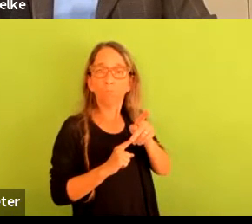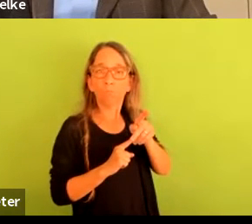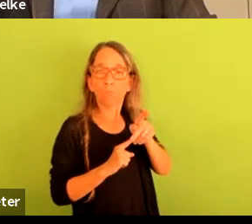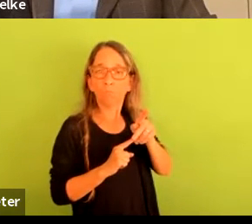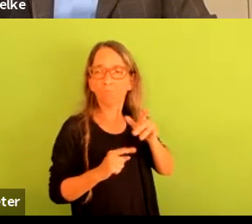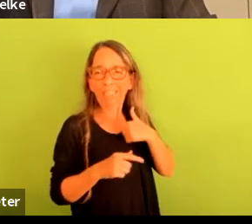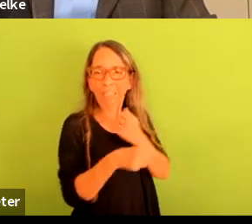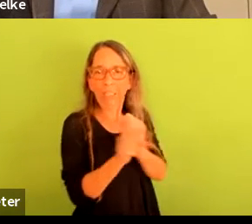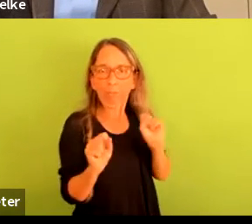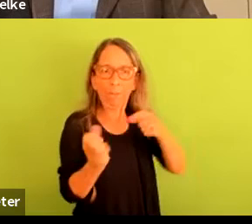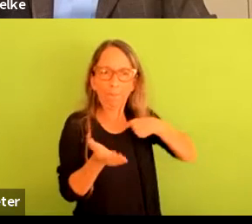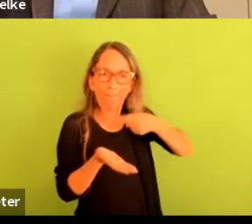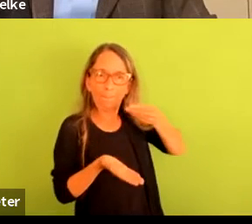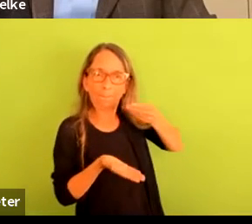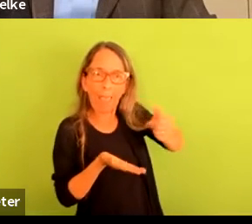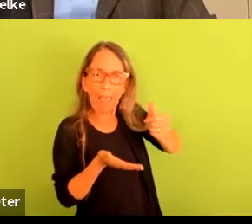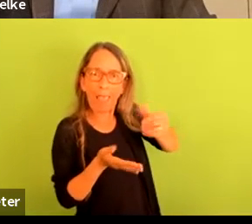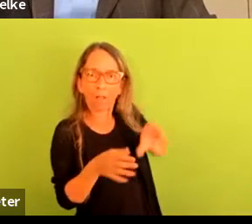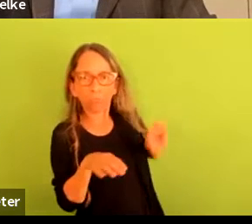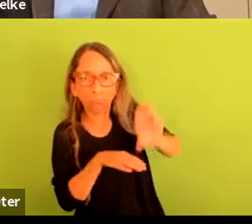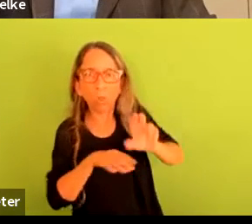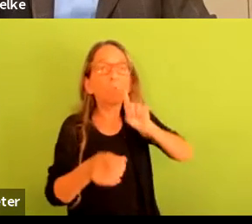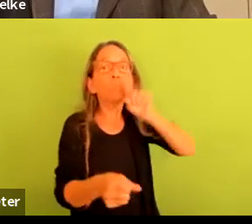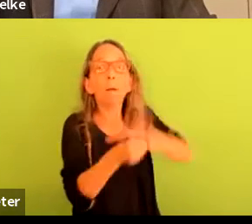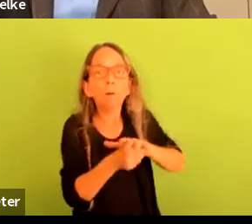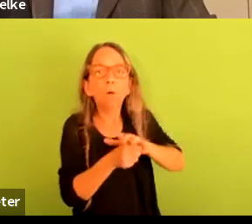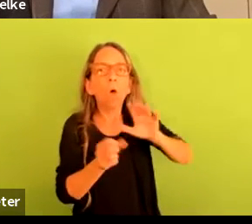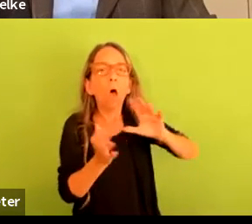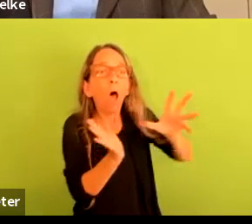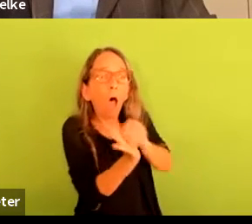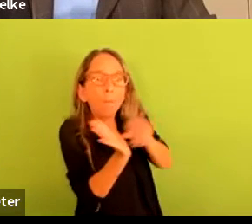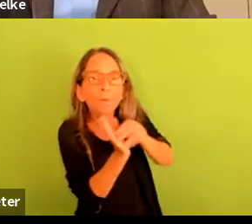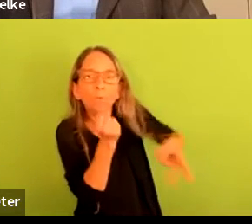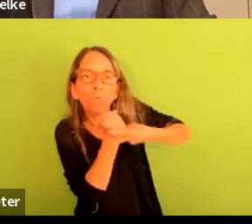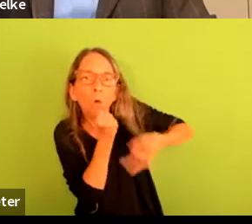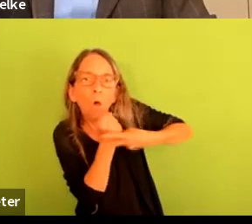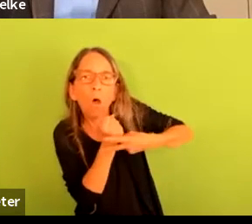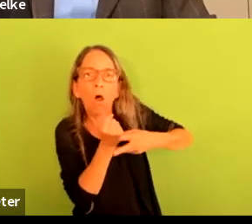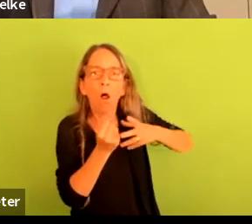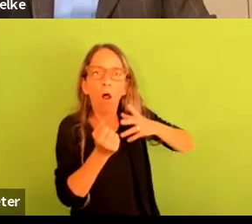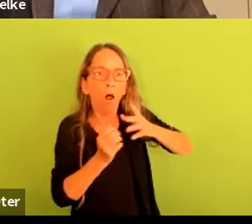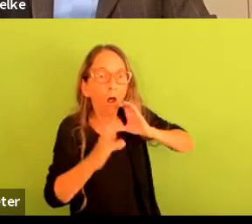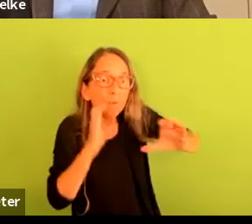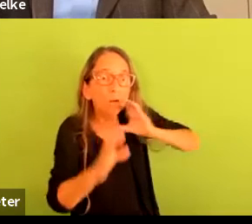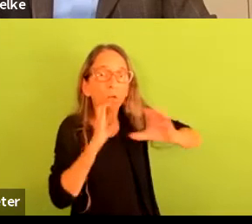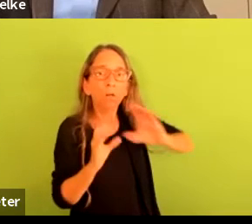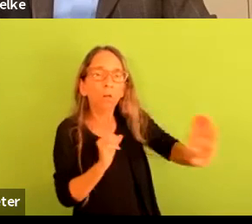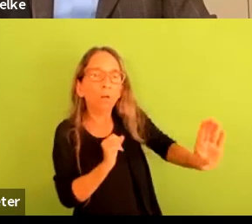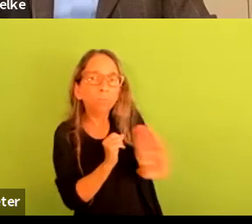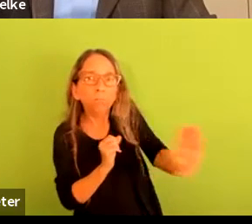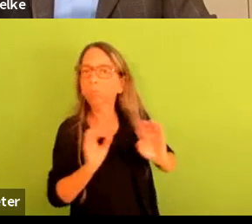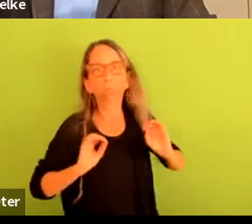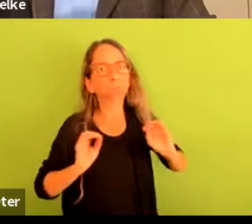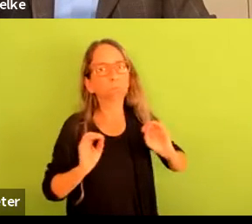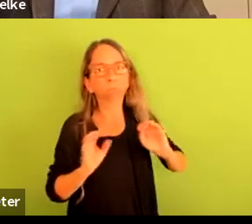no machine learning happens on the call. And I assume that other ASR providers have these kinds of options. So while